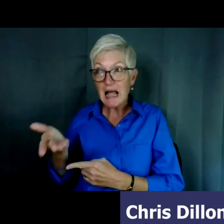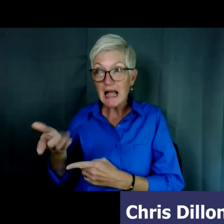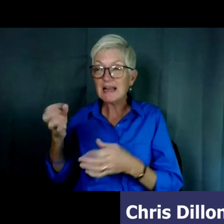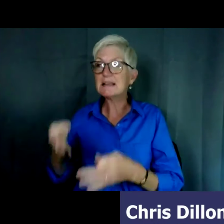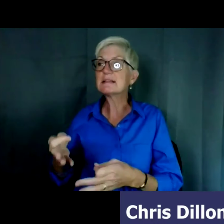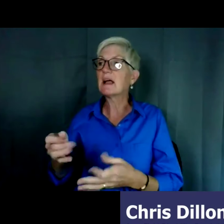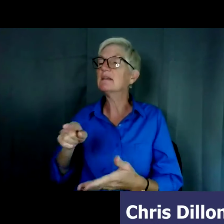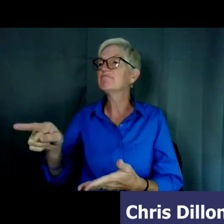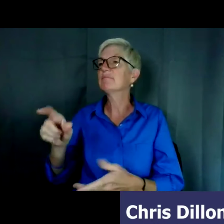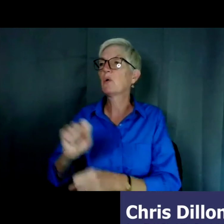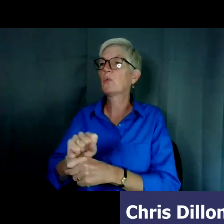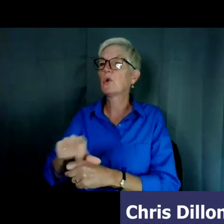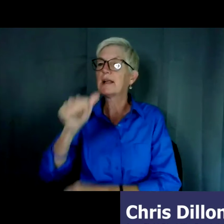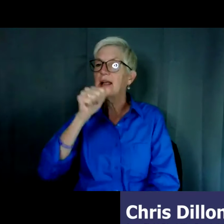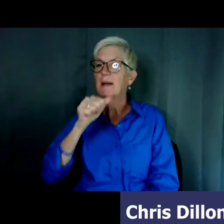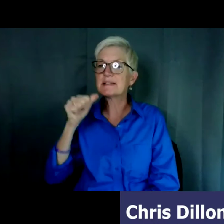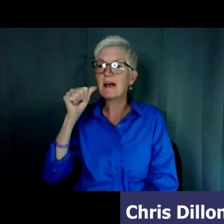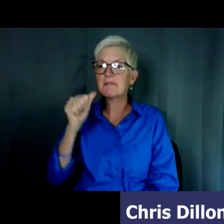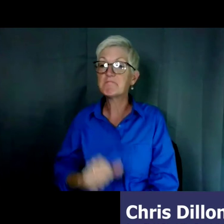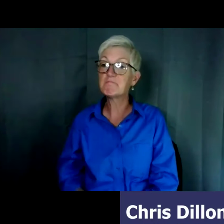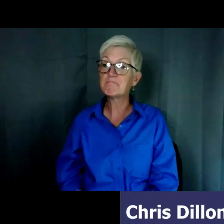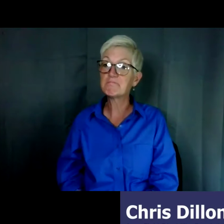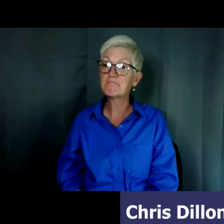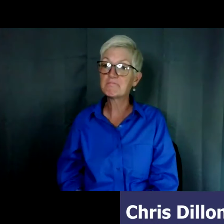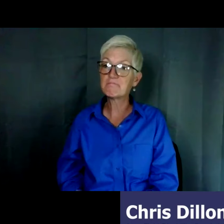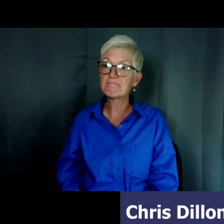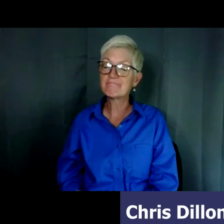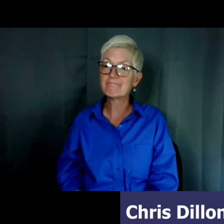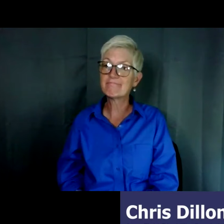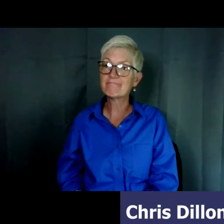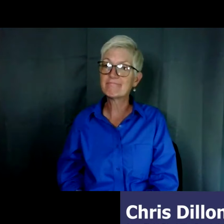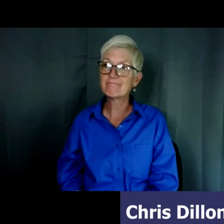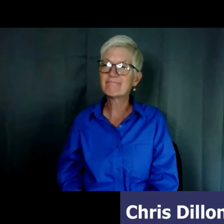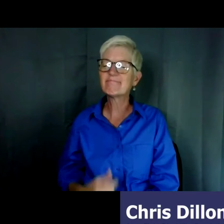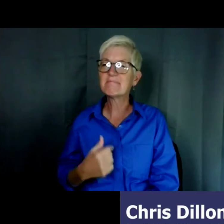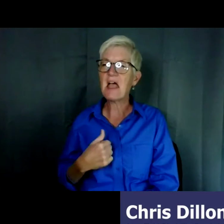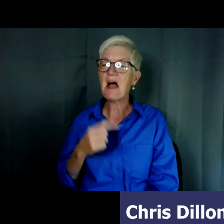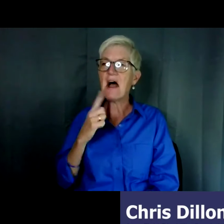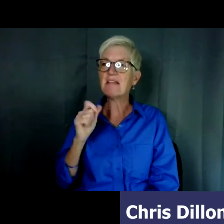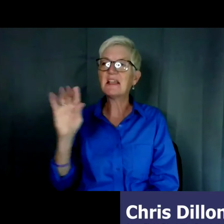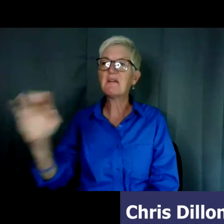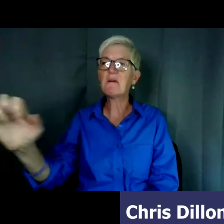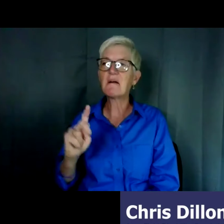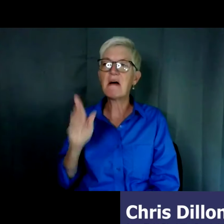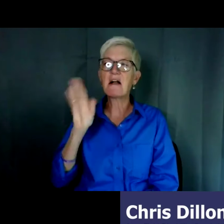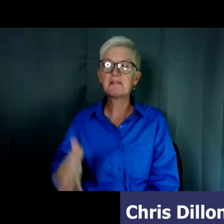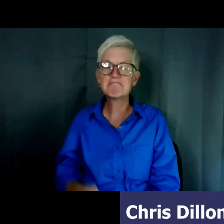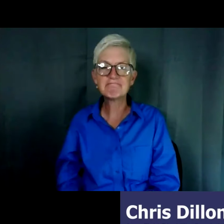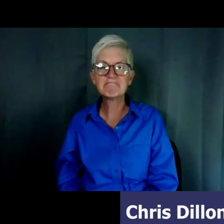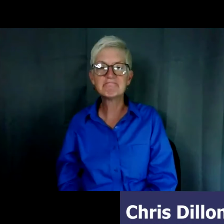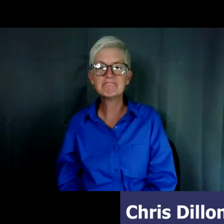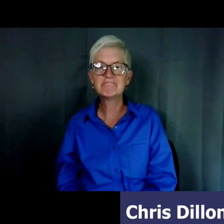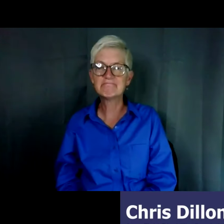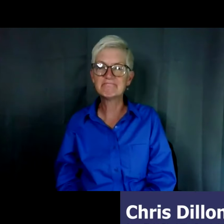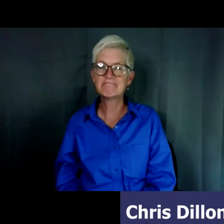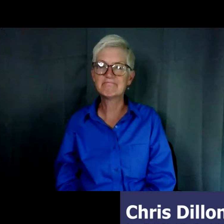work at Amazon. Okay. We'll get him back sooner or later. We'll get him back. But the fact